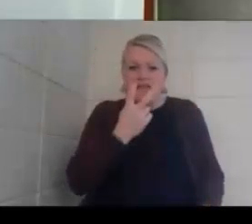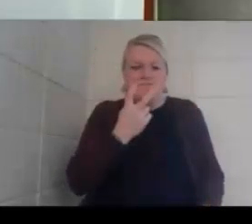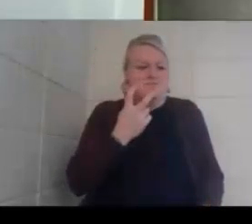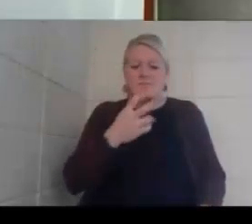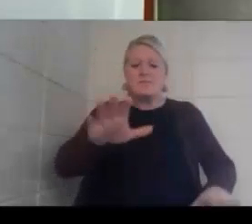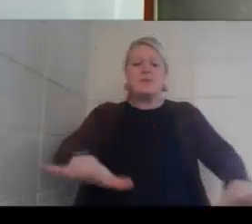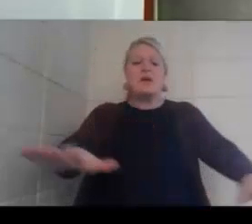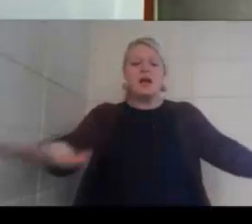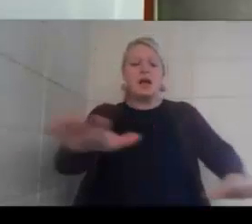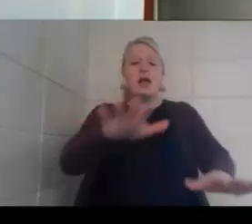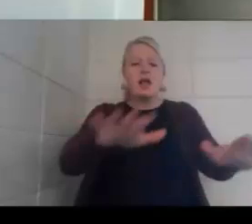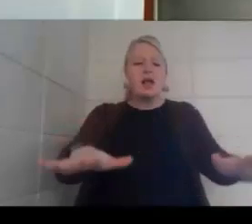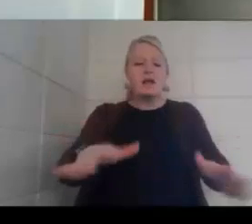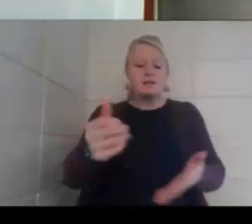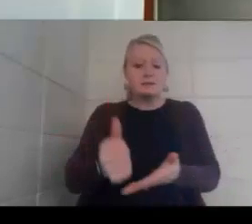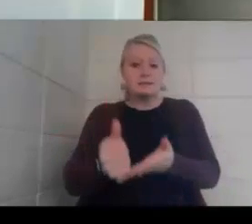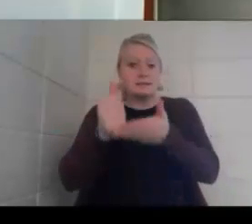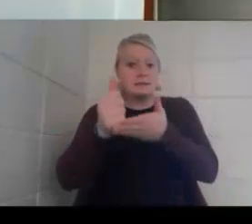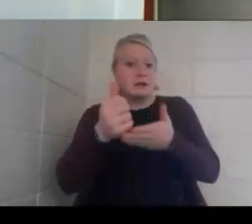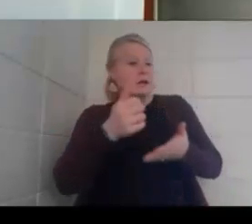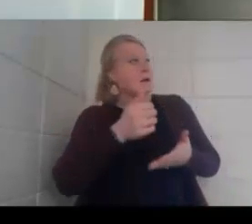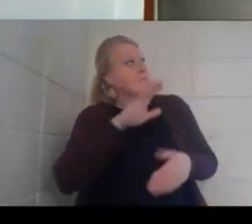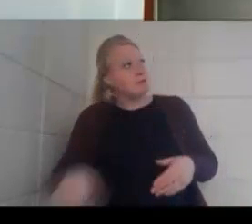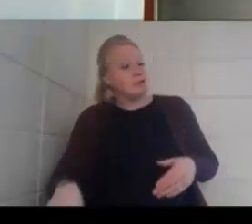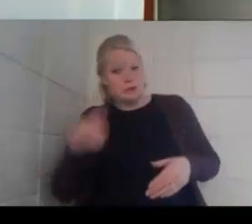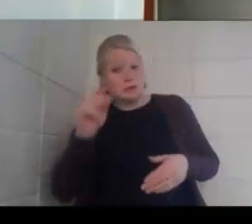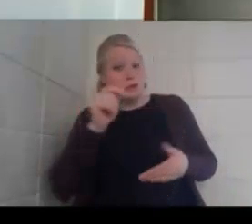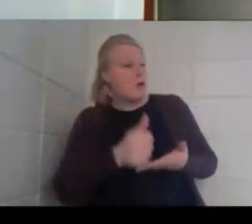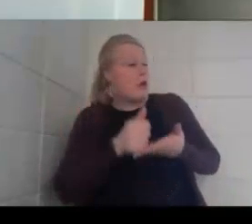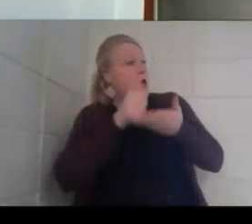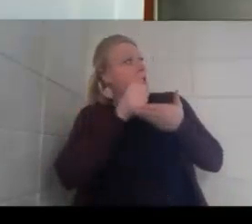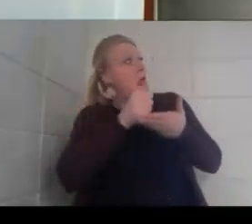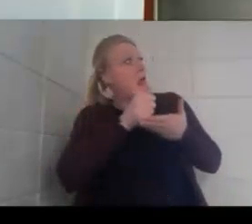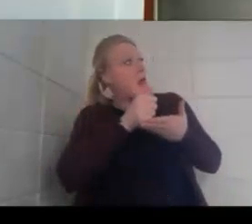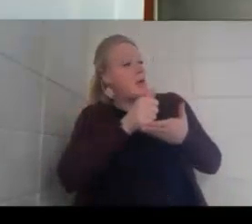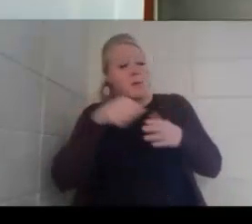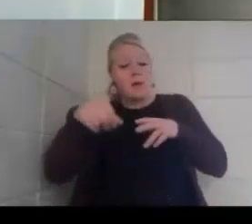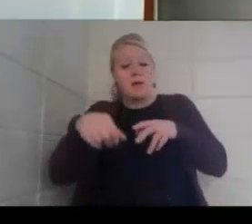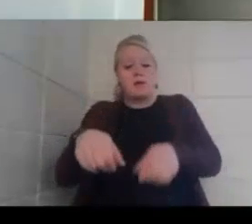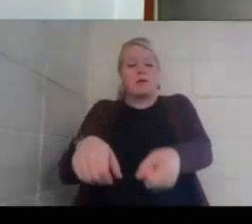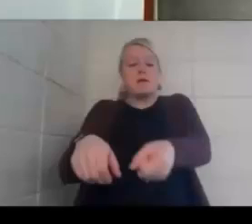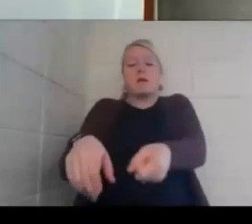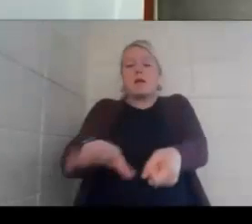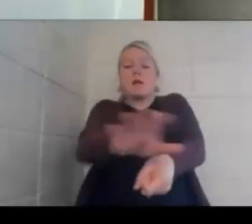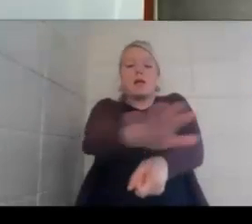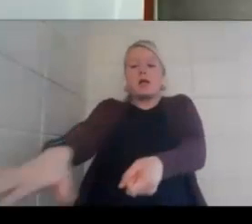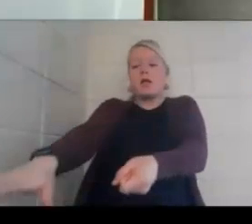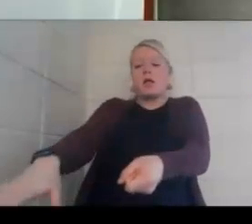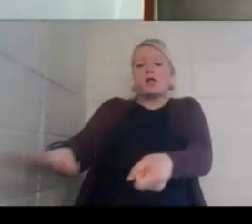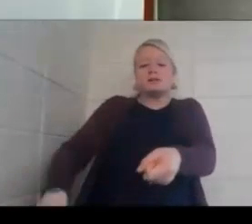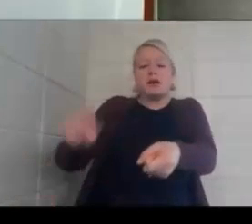Maybe if a person is blind, they can't see anything, the